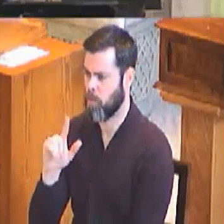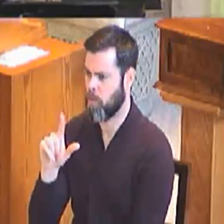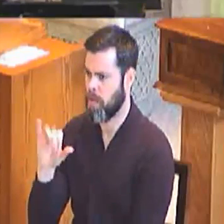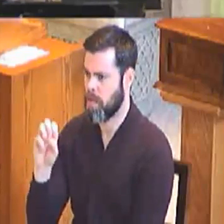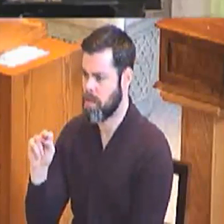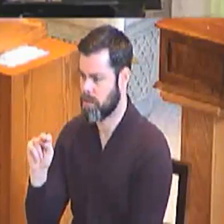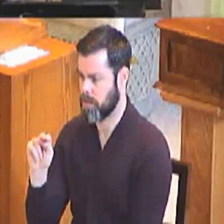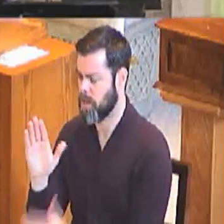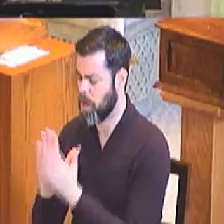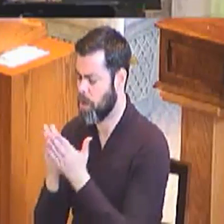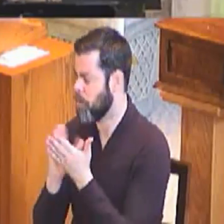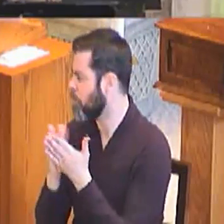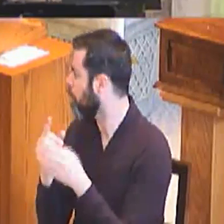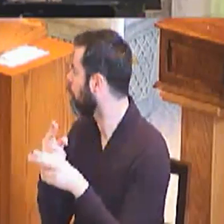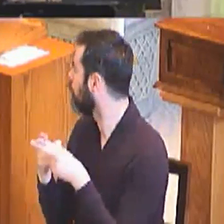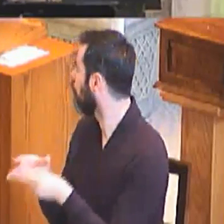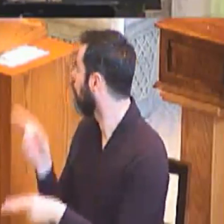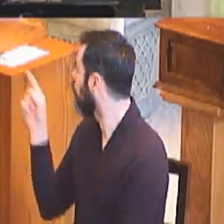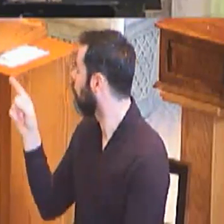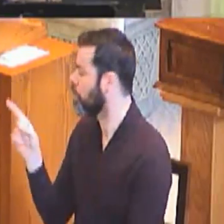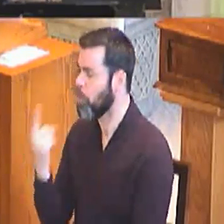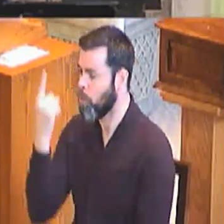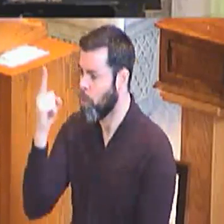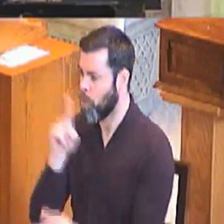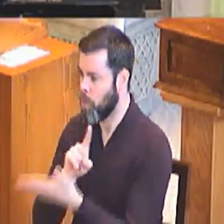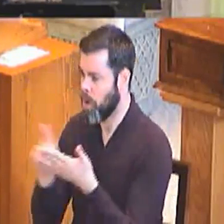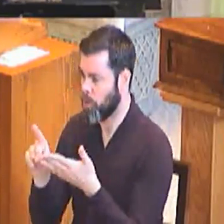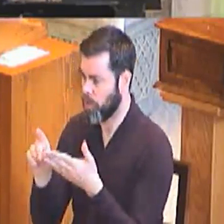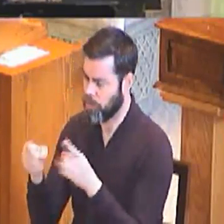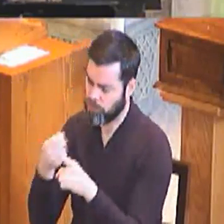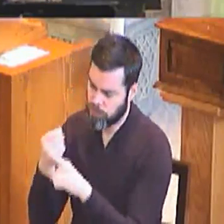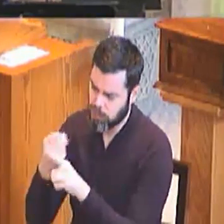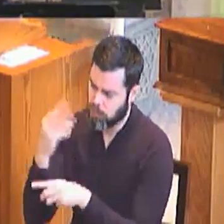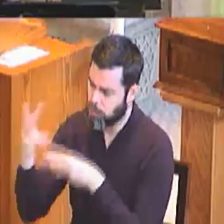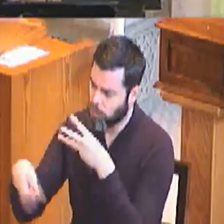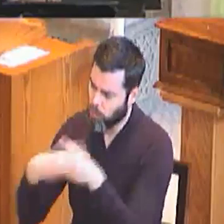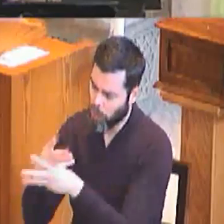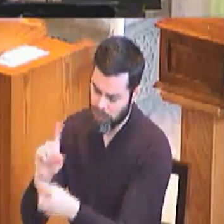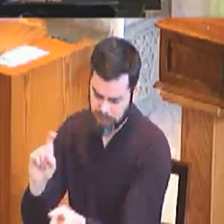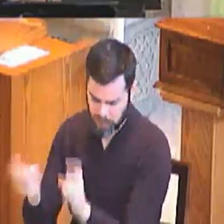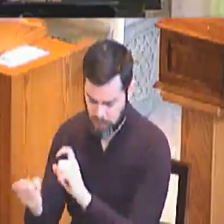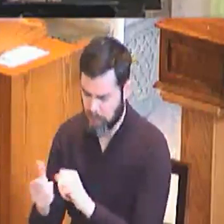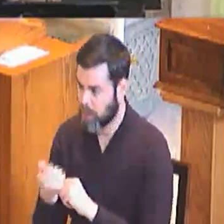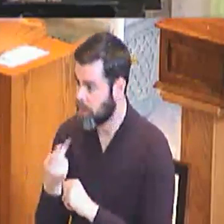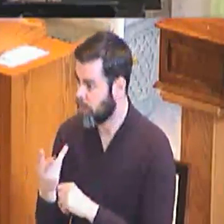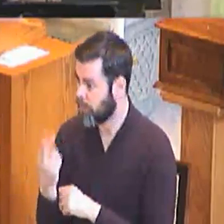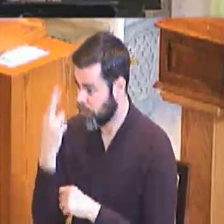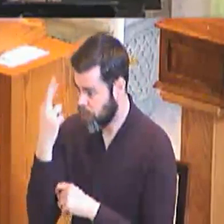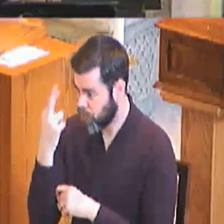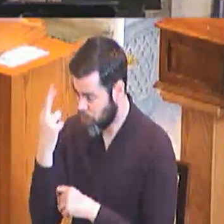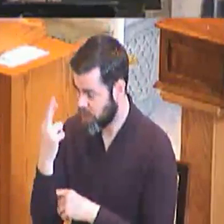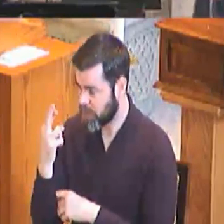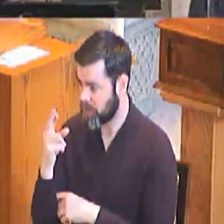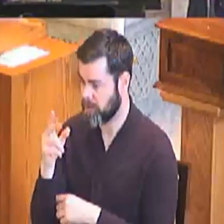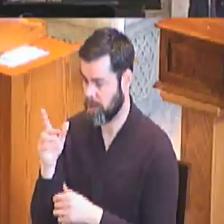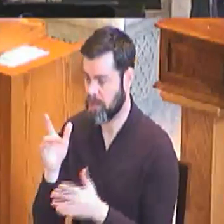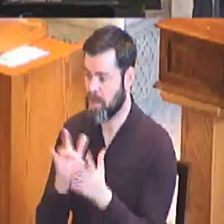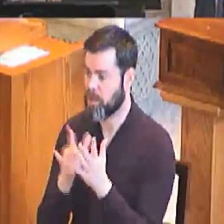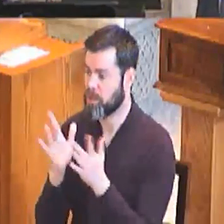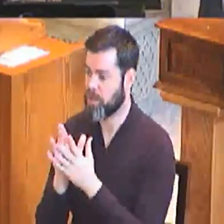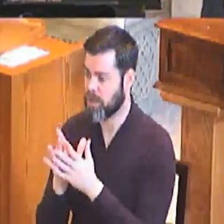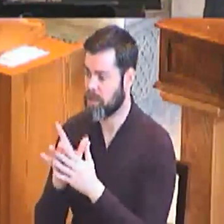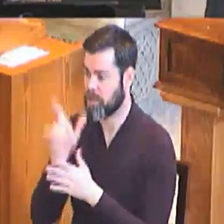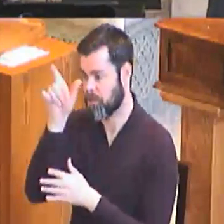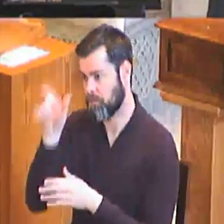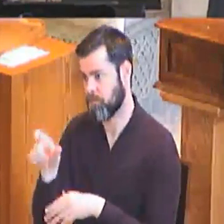That Changed the World, says that there are several reasons why Jesus was crucified. He says, first